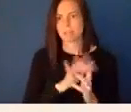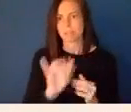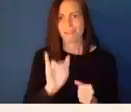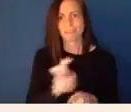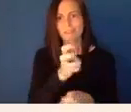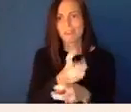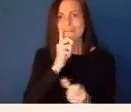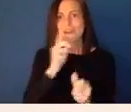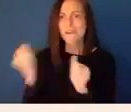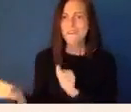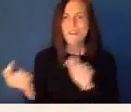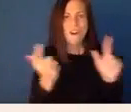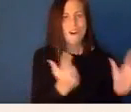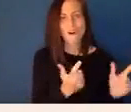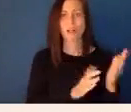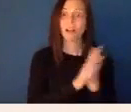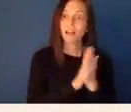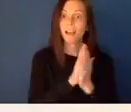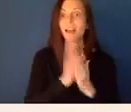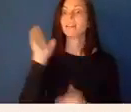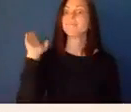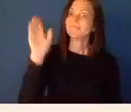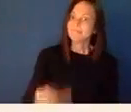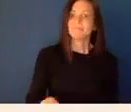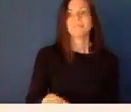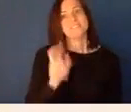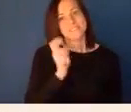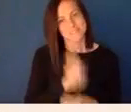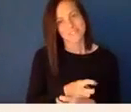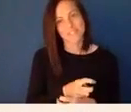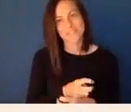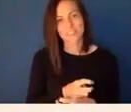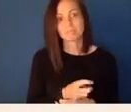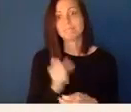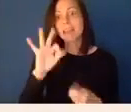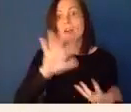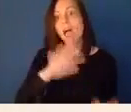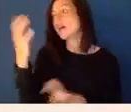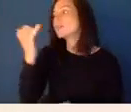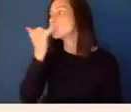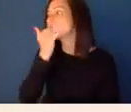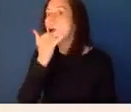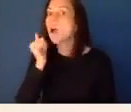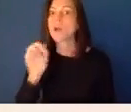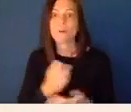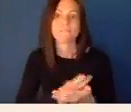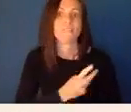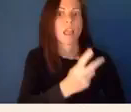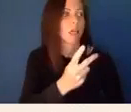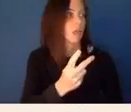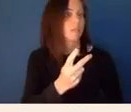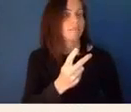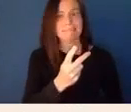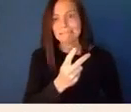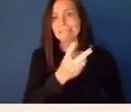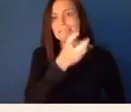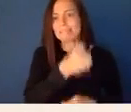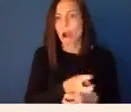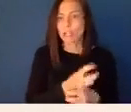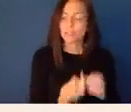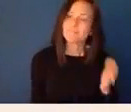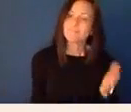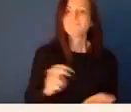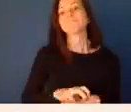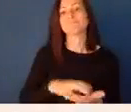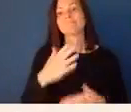hard to stay motivated all the time. When something goes wrong or we fail at something, it's really hard to keep going. So, this is a really important